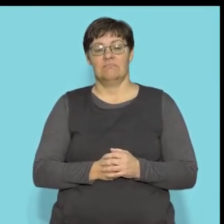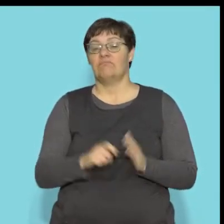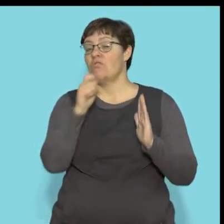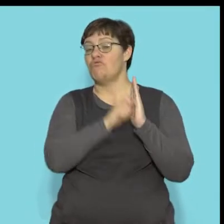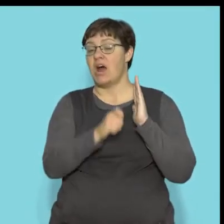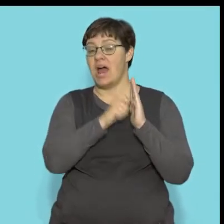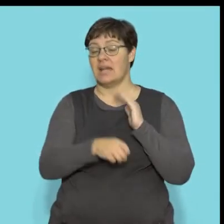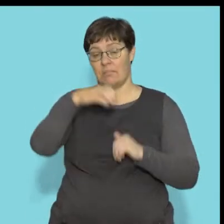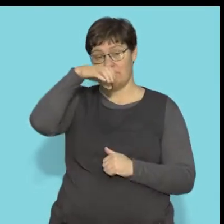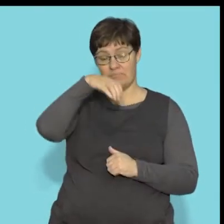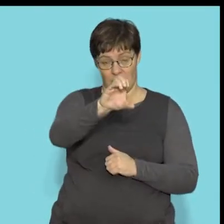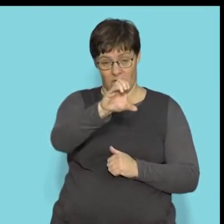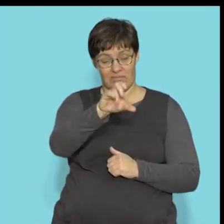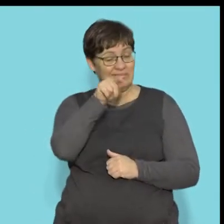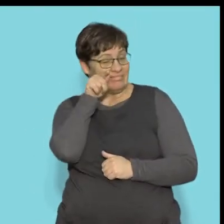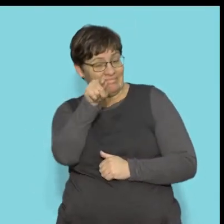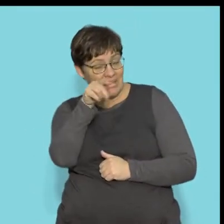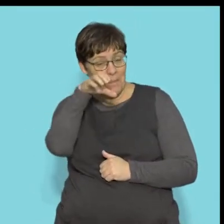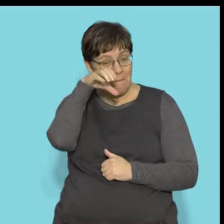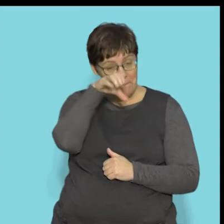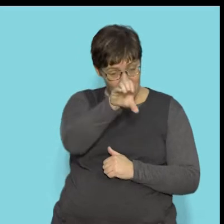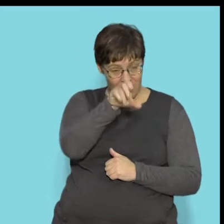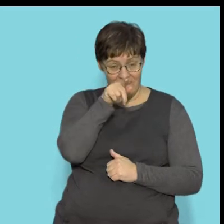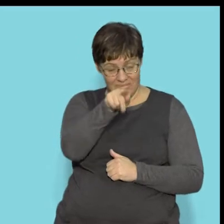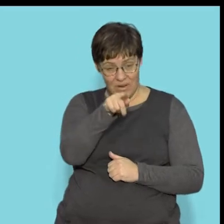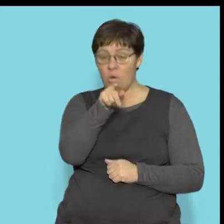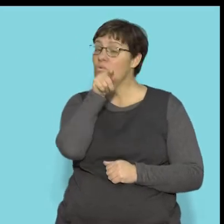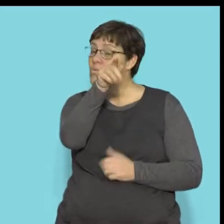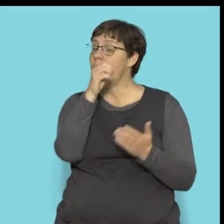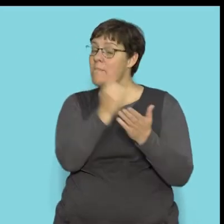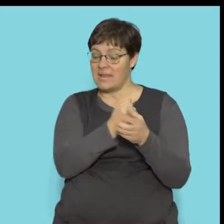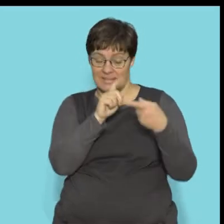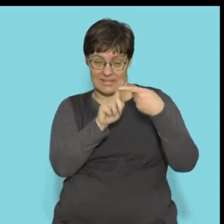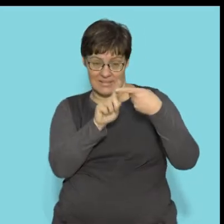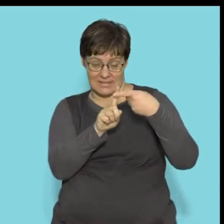Write a paragraph in which you, and here we go, number 1,